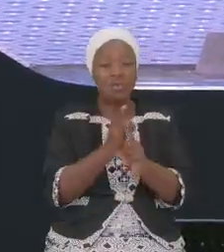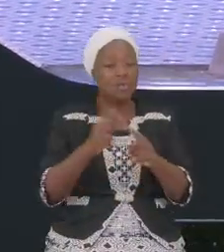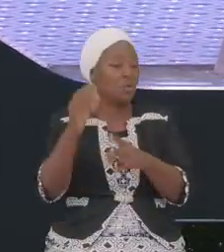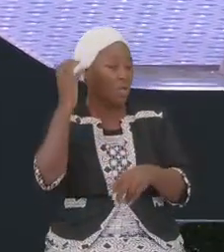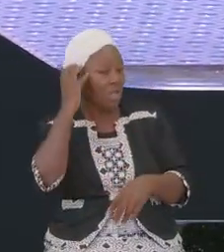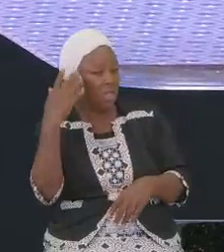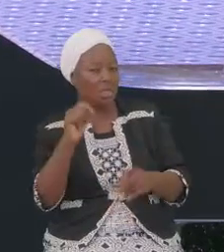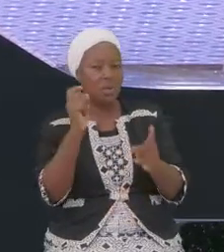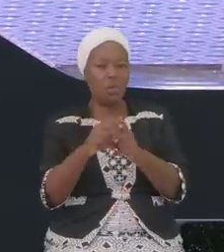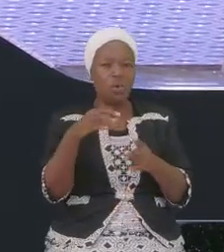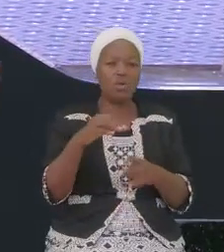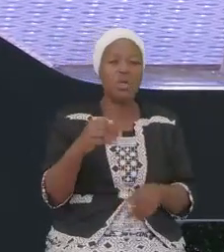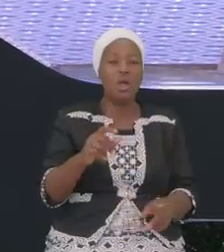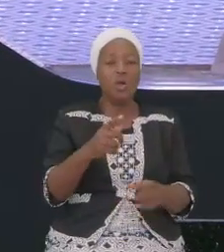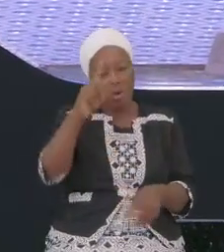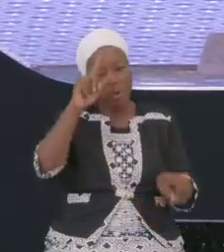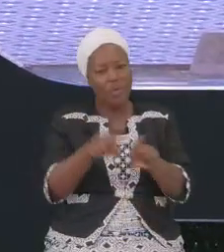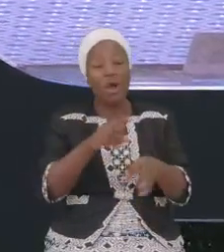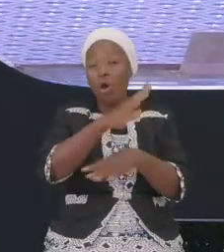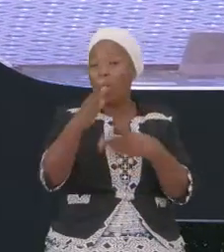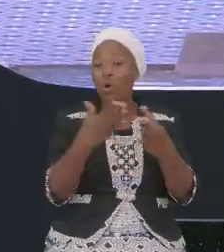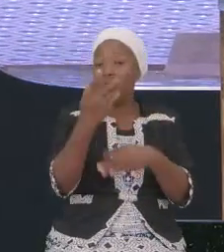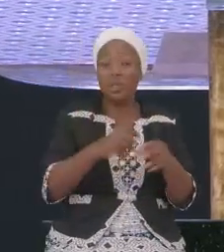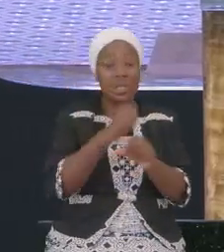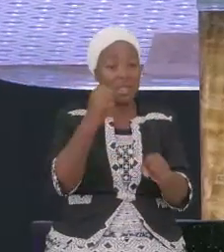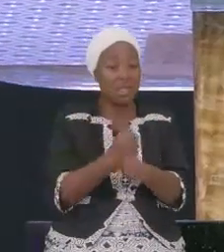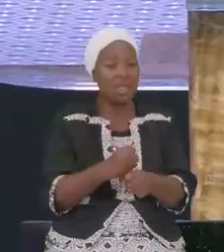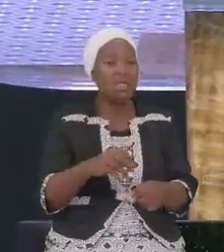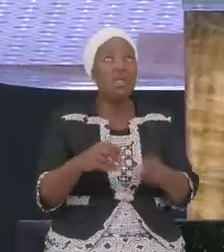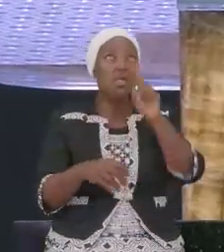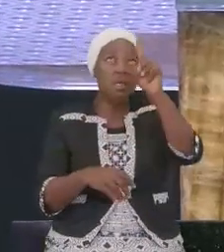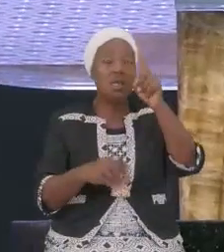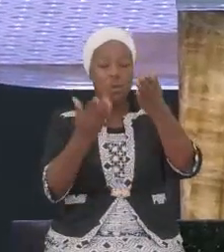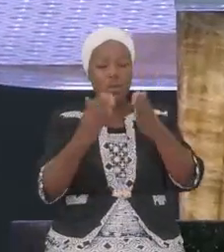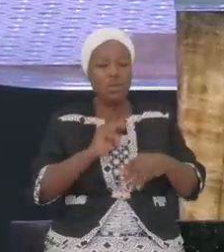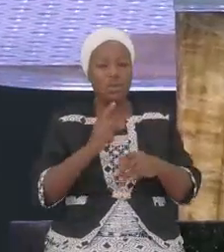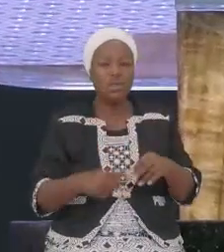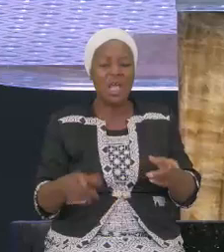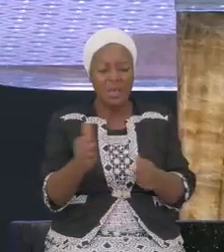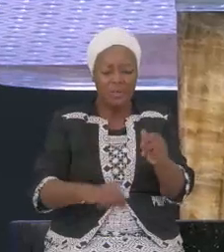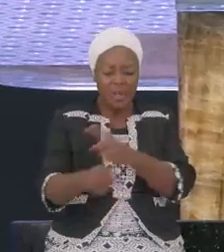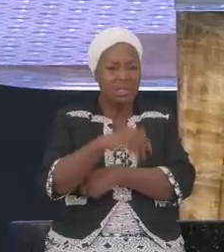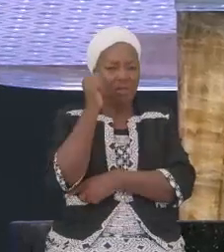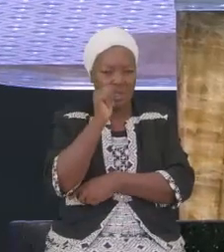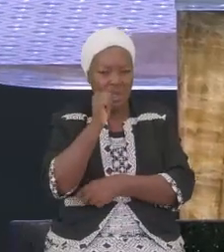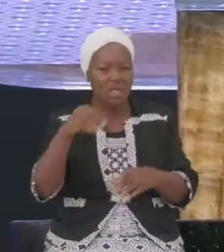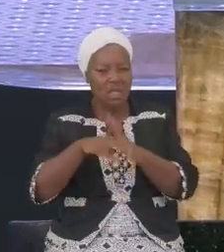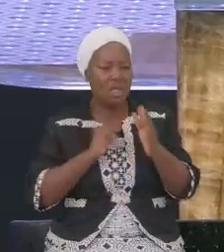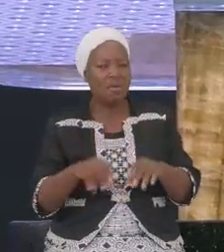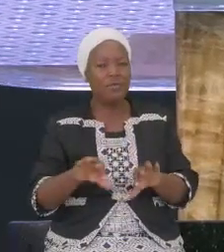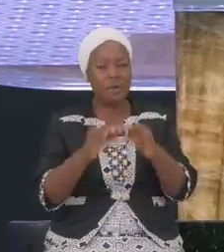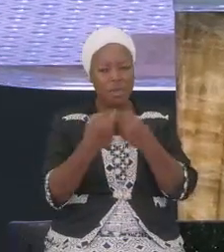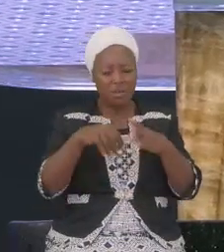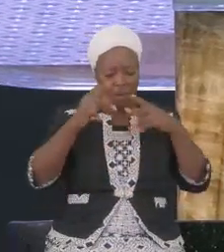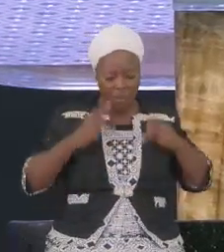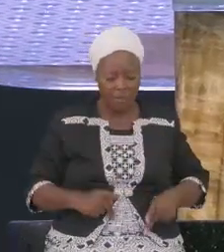the word covenant. All through the year, he wants us day by day in our families, in our personal lives, in